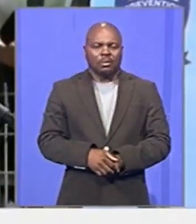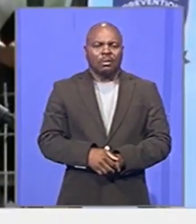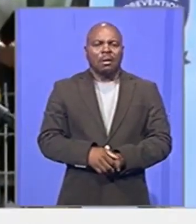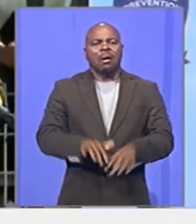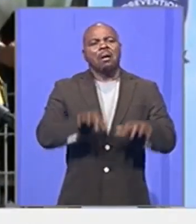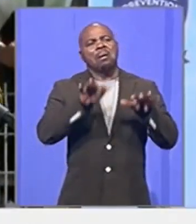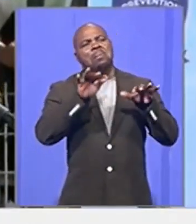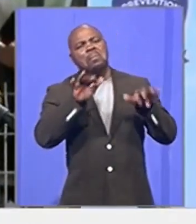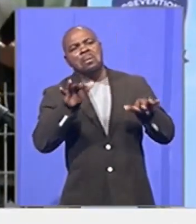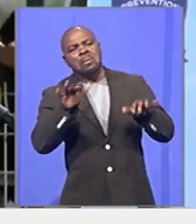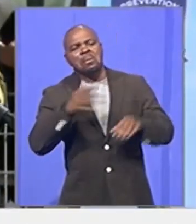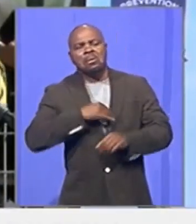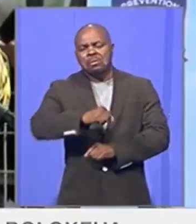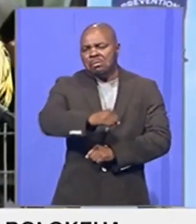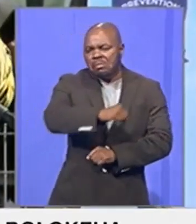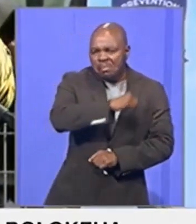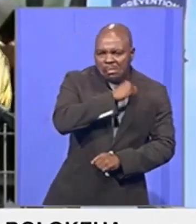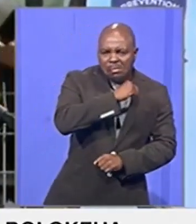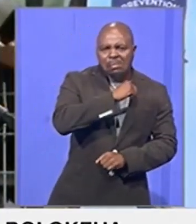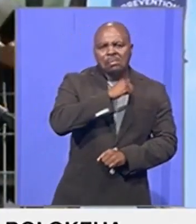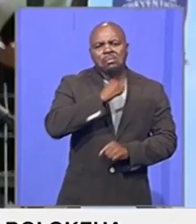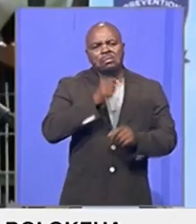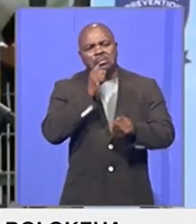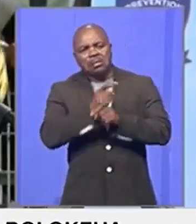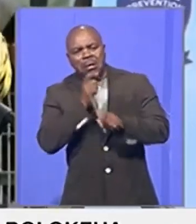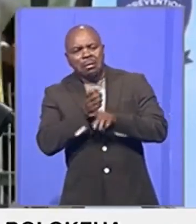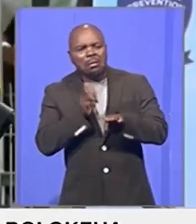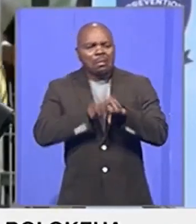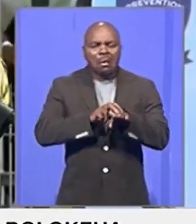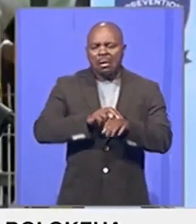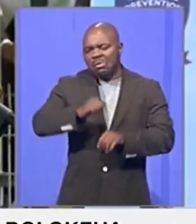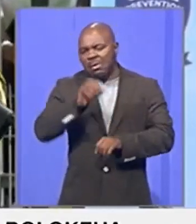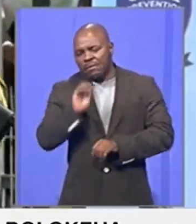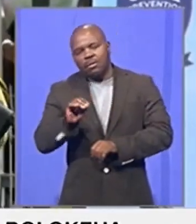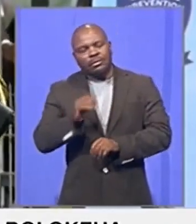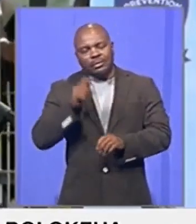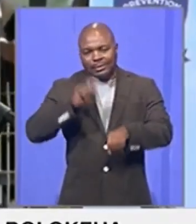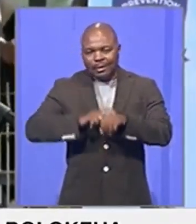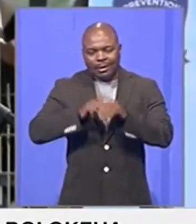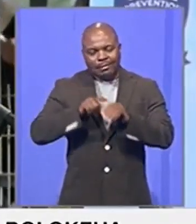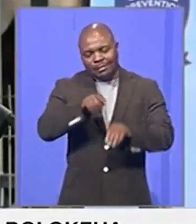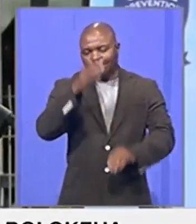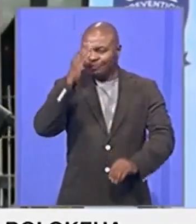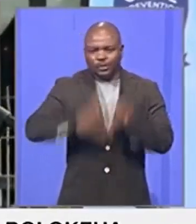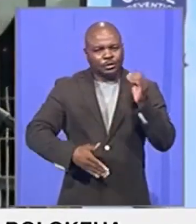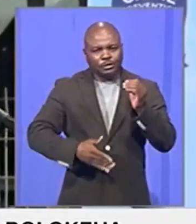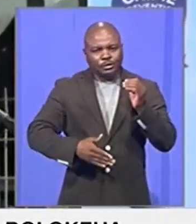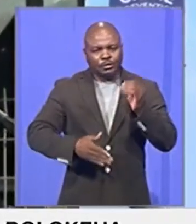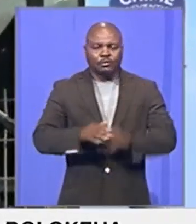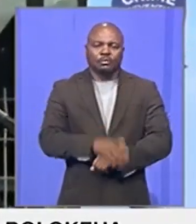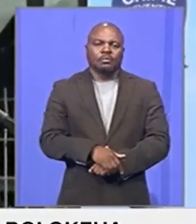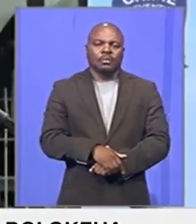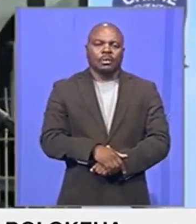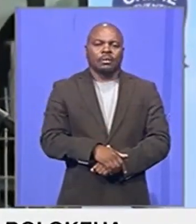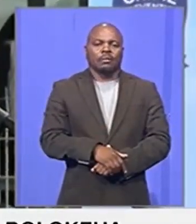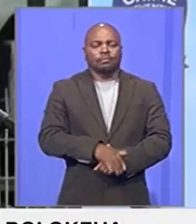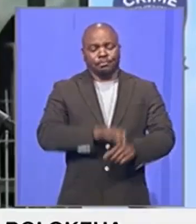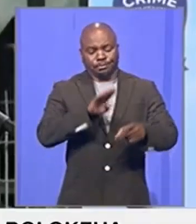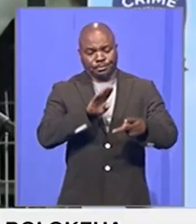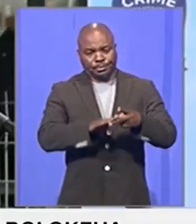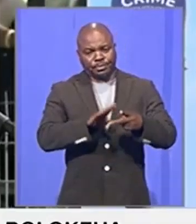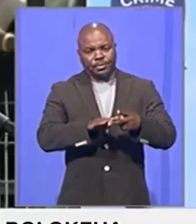abantu babamba inkunzi baya kuma taxi rank. Those days are gone. Gone are the